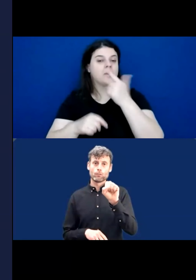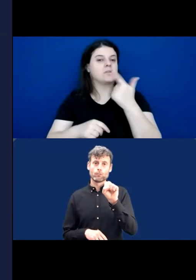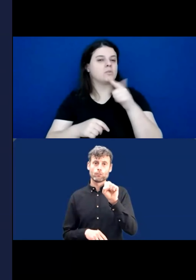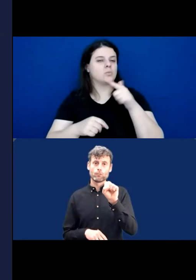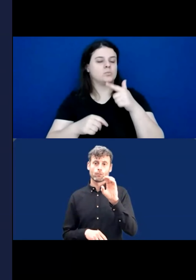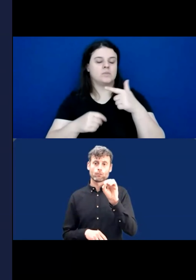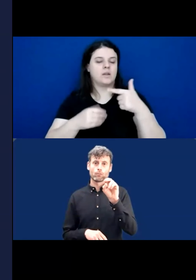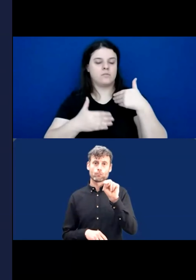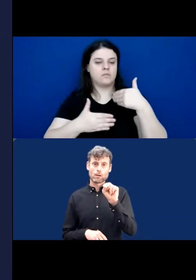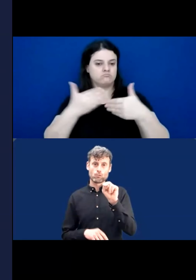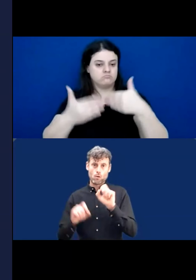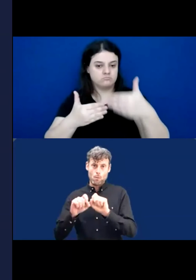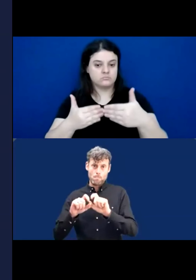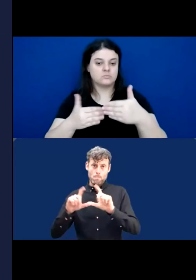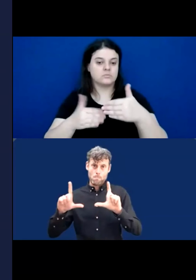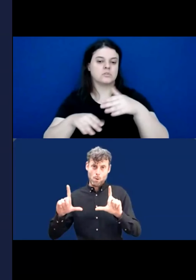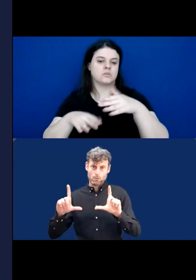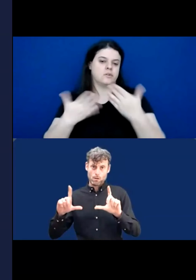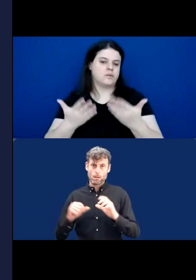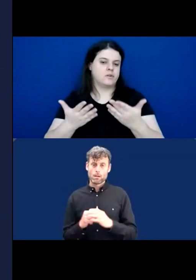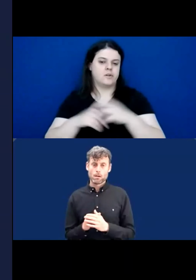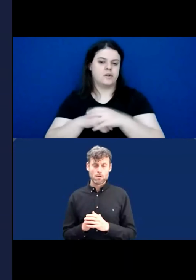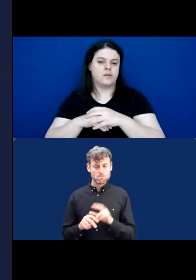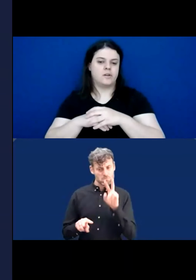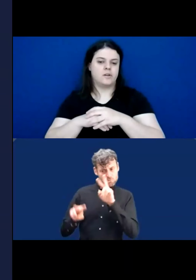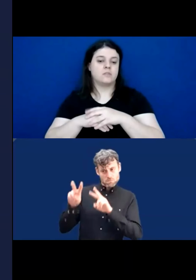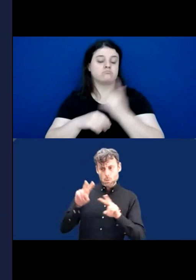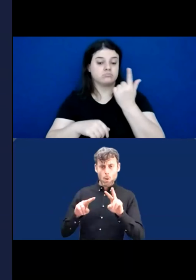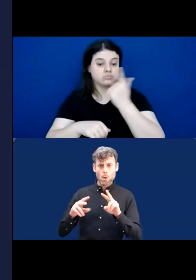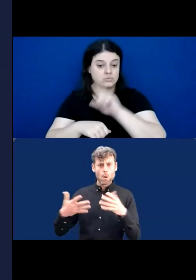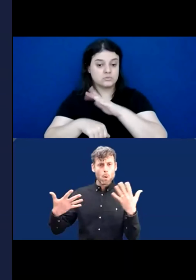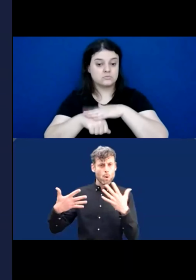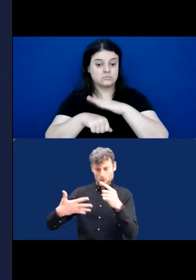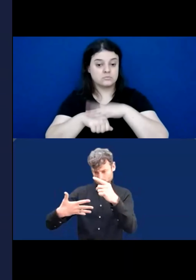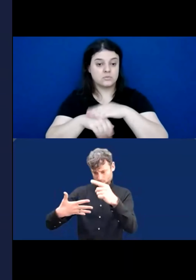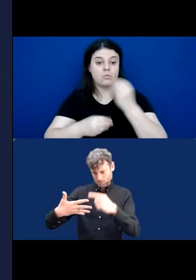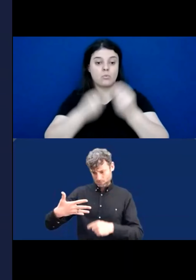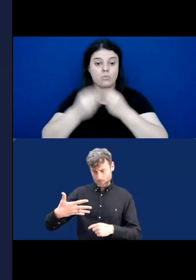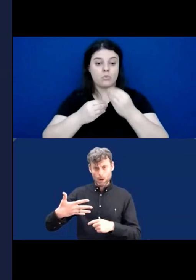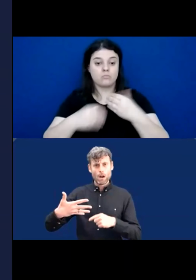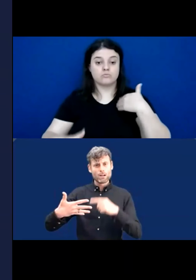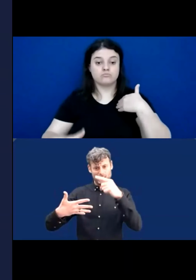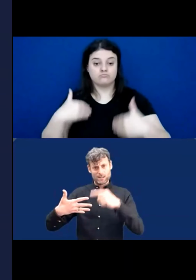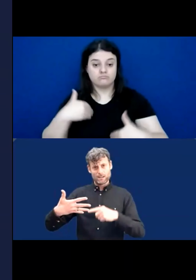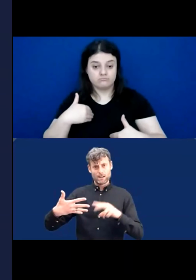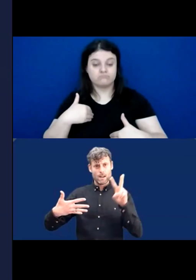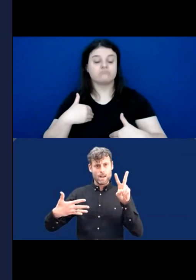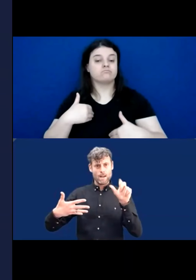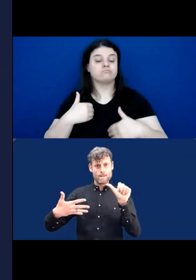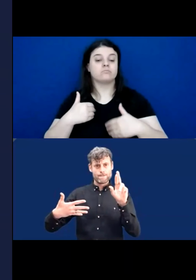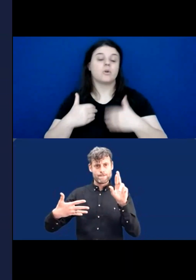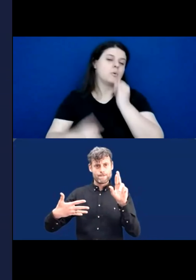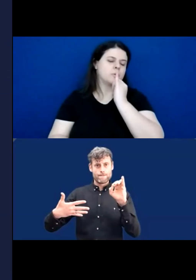which variable that contributed to a poor outcome of physical health. For